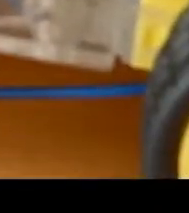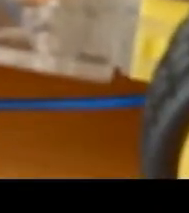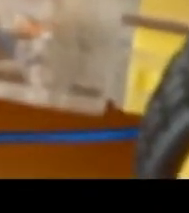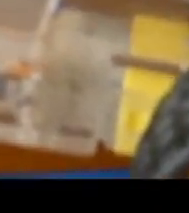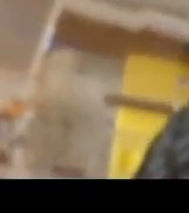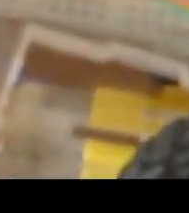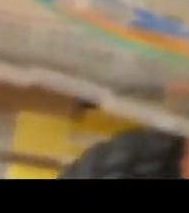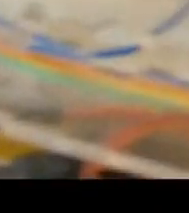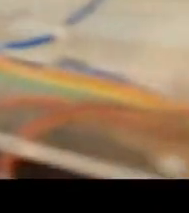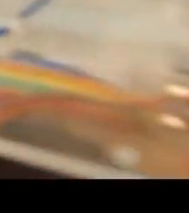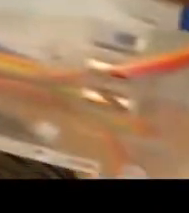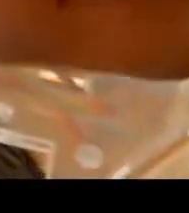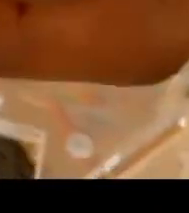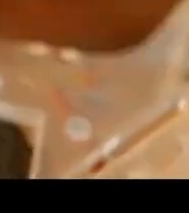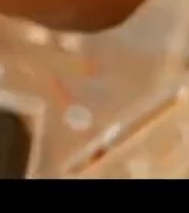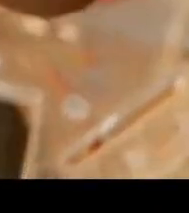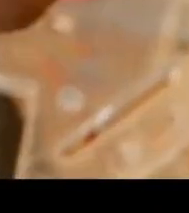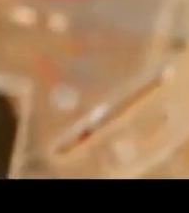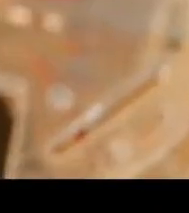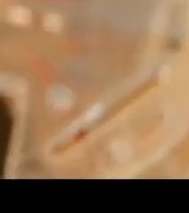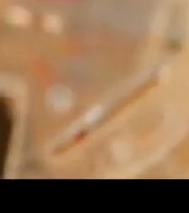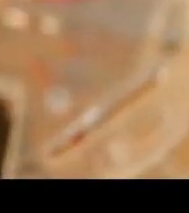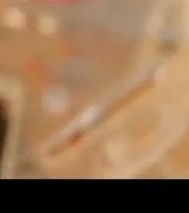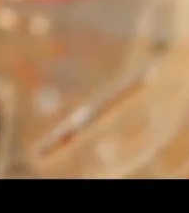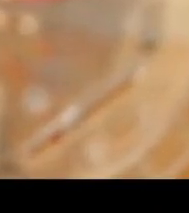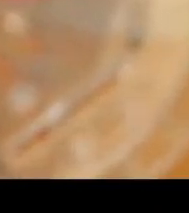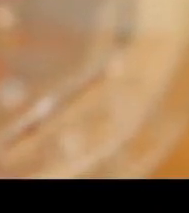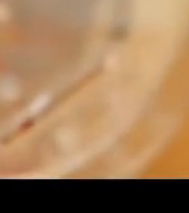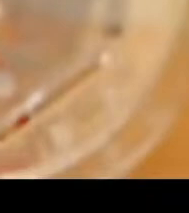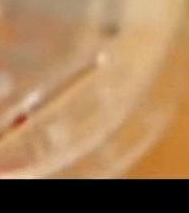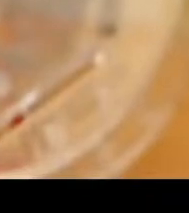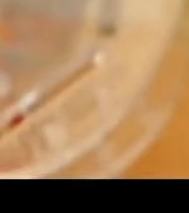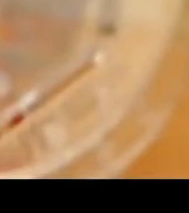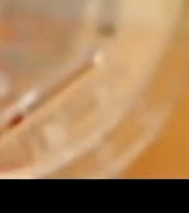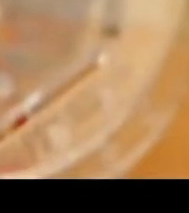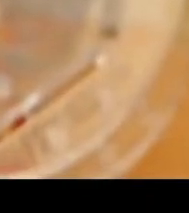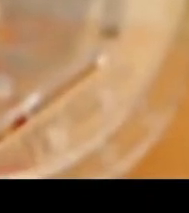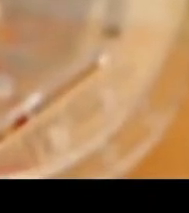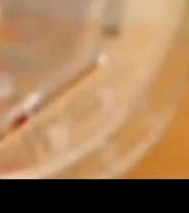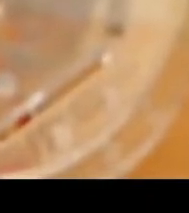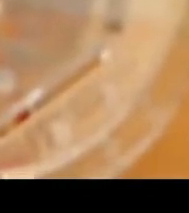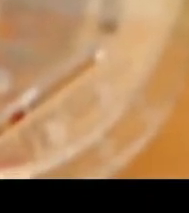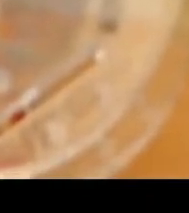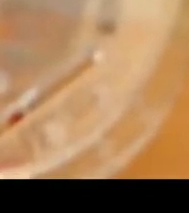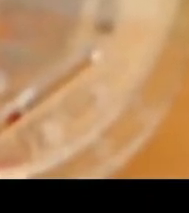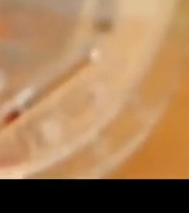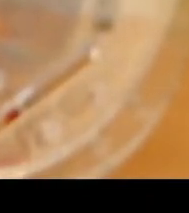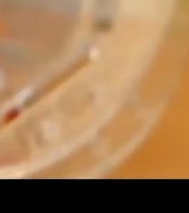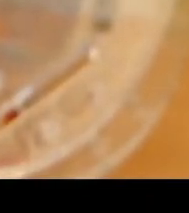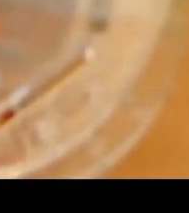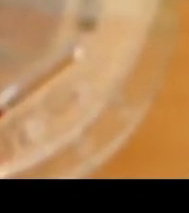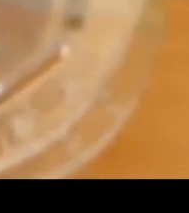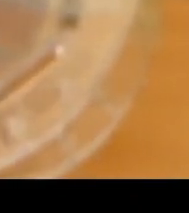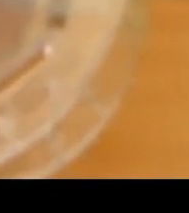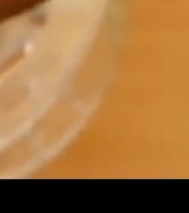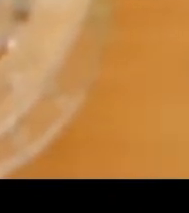volts, because when you exceed the limit, the Arduino will short circuit. In the Arduino,